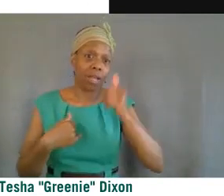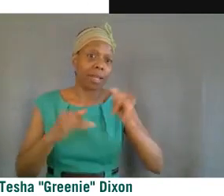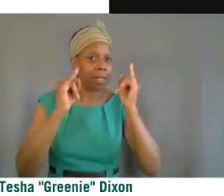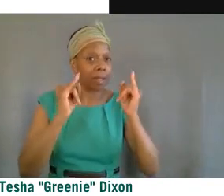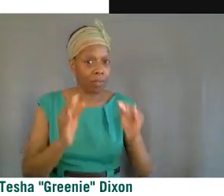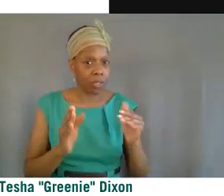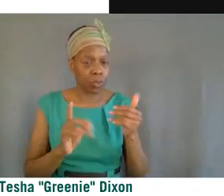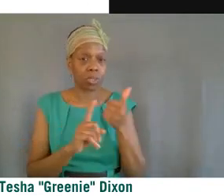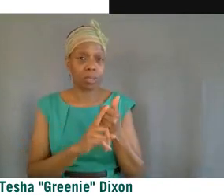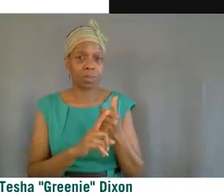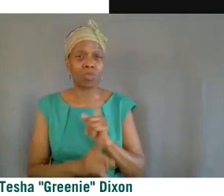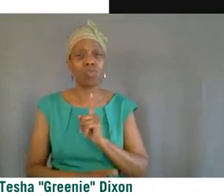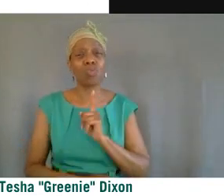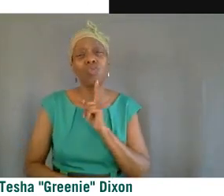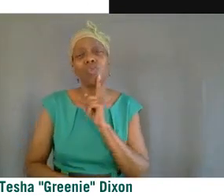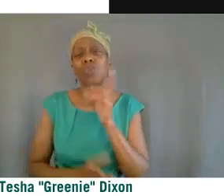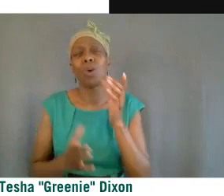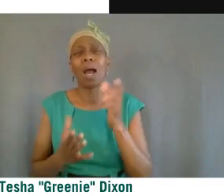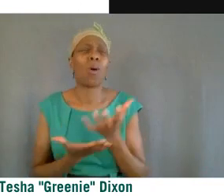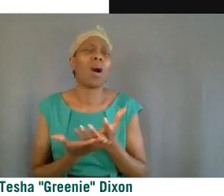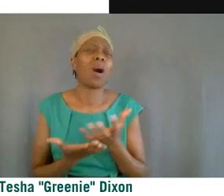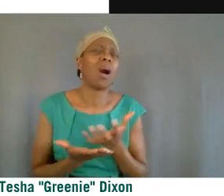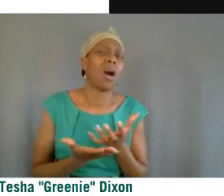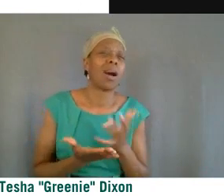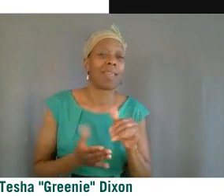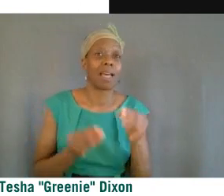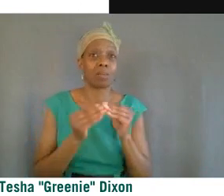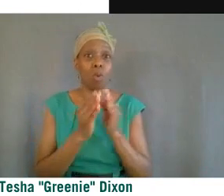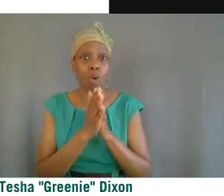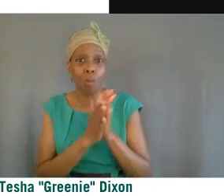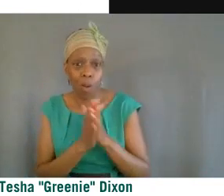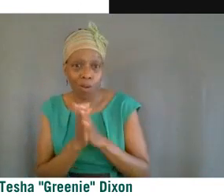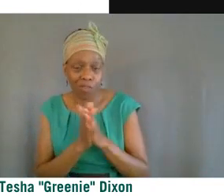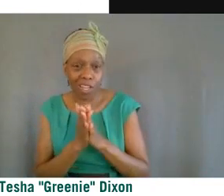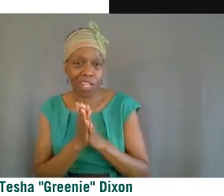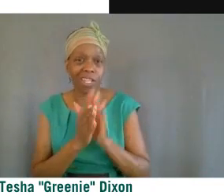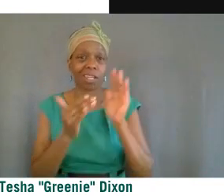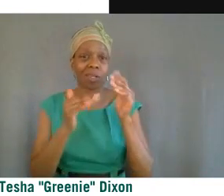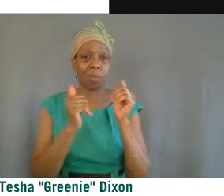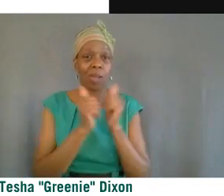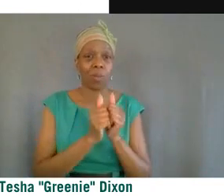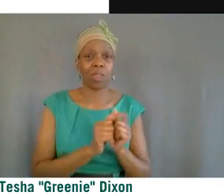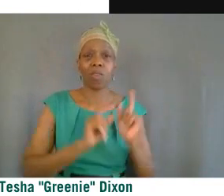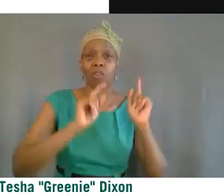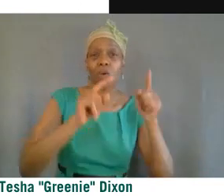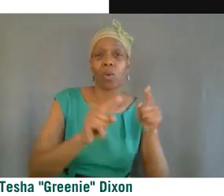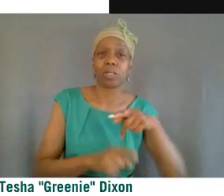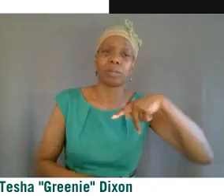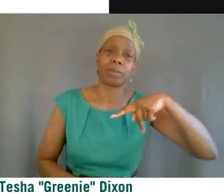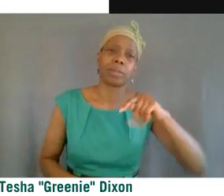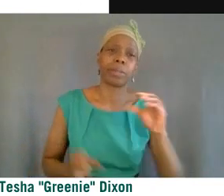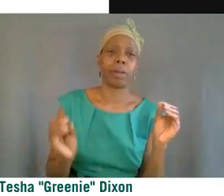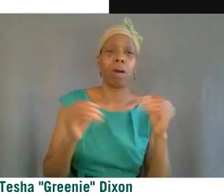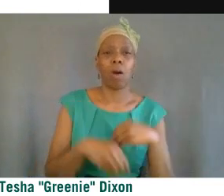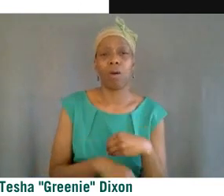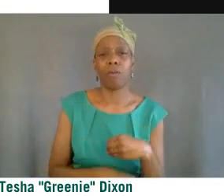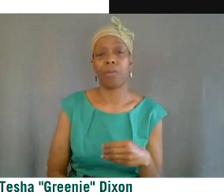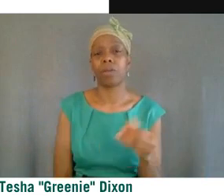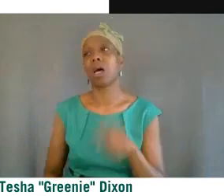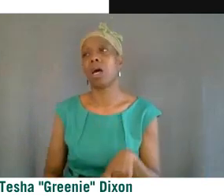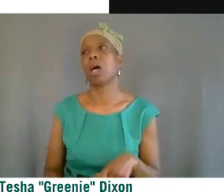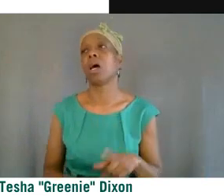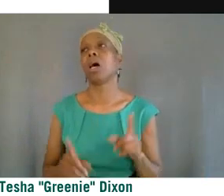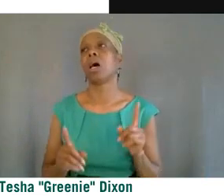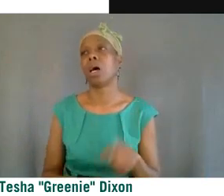really wants to do, that may be more motivating than going to the PT office every single week to run through